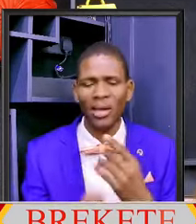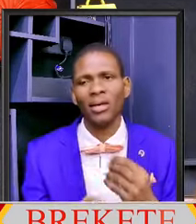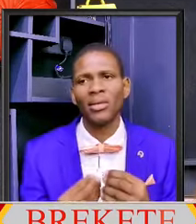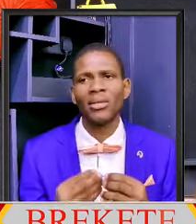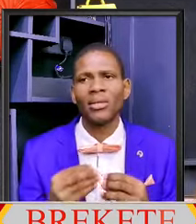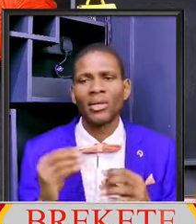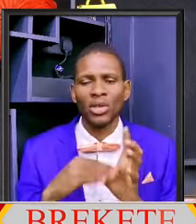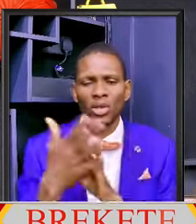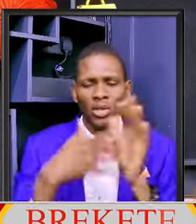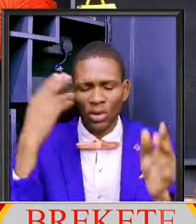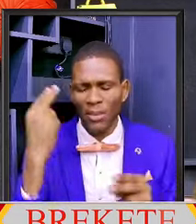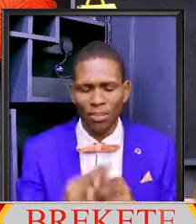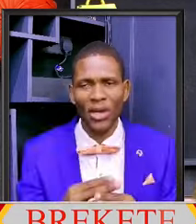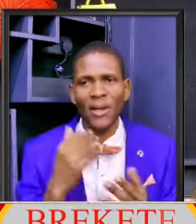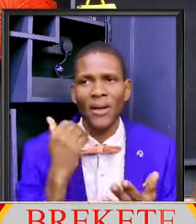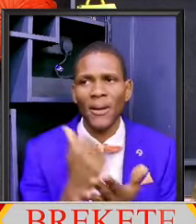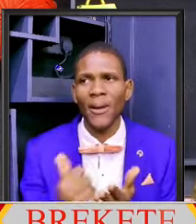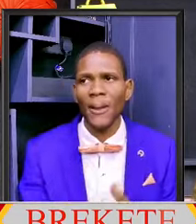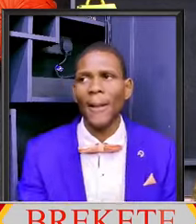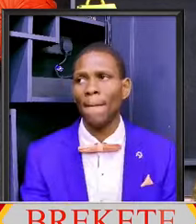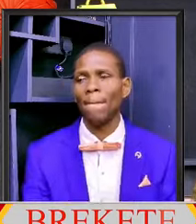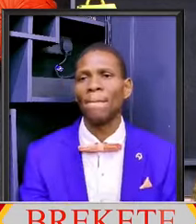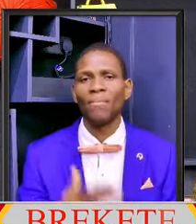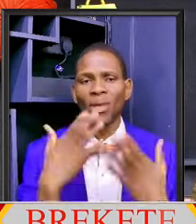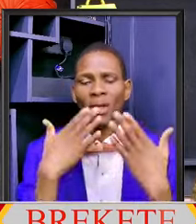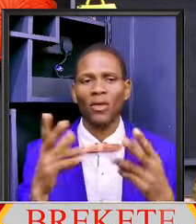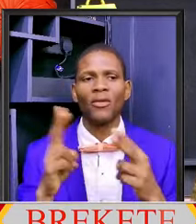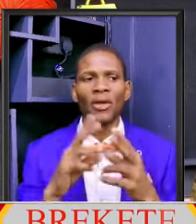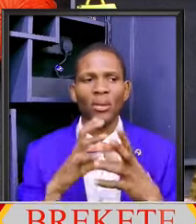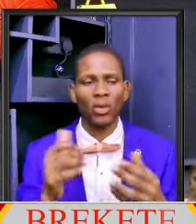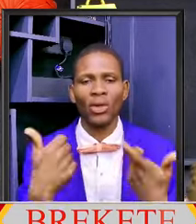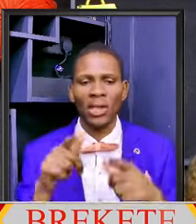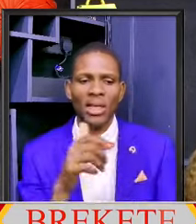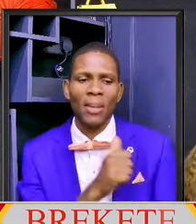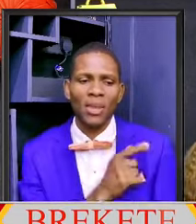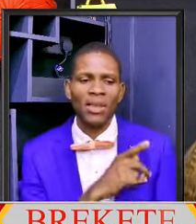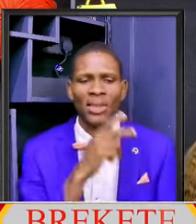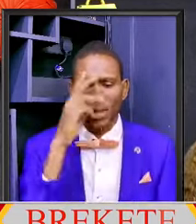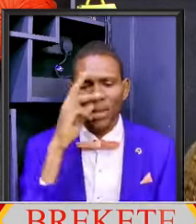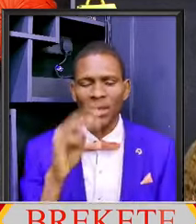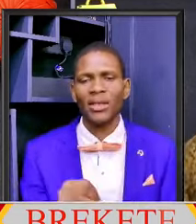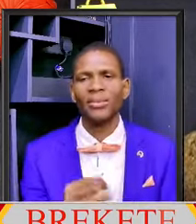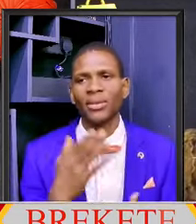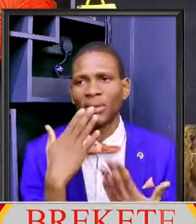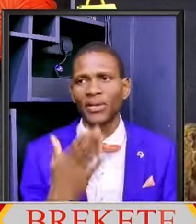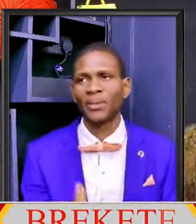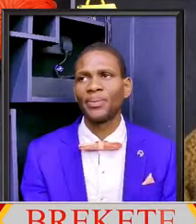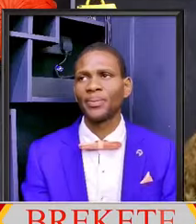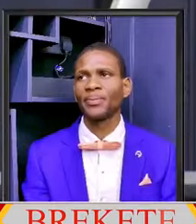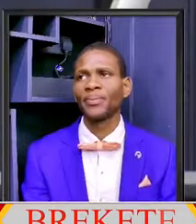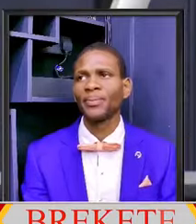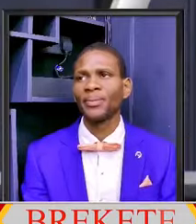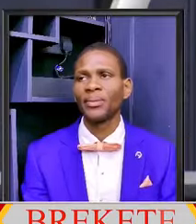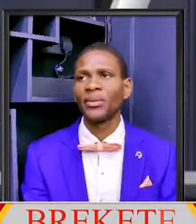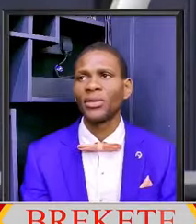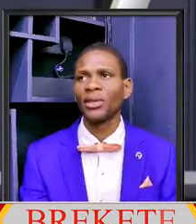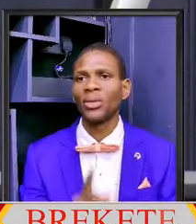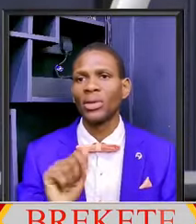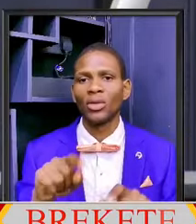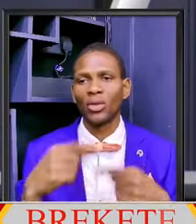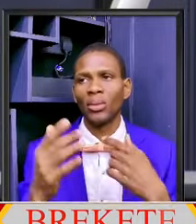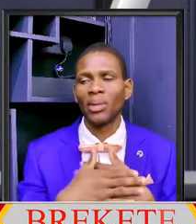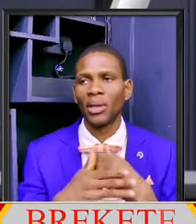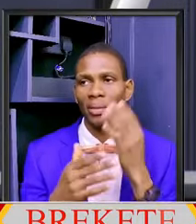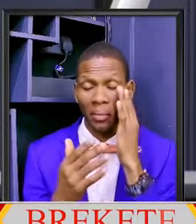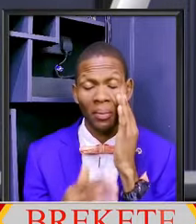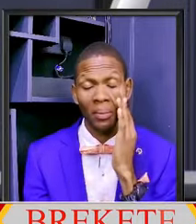Amen. In Jesus' name. Amen. Thank you very much. Let's appreciate. Thank you. You can go back to your